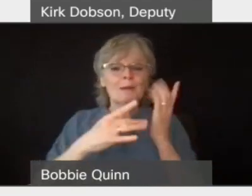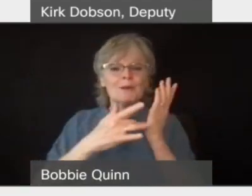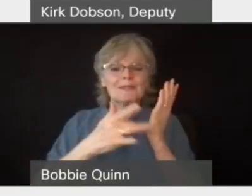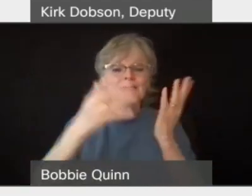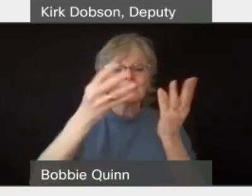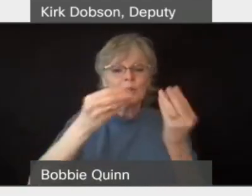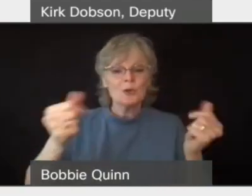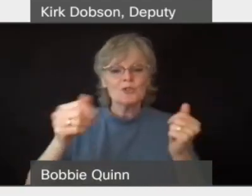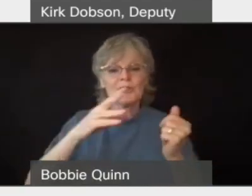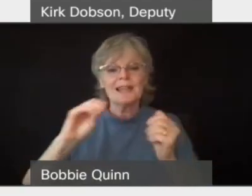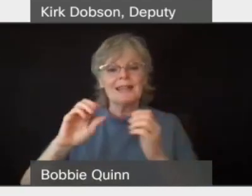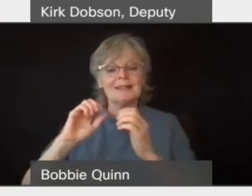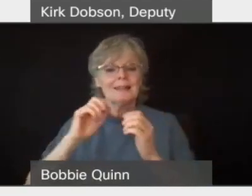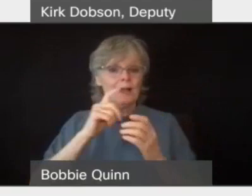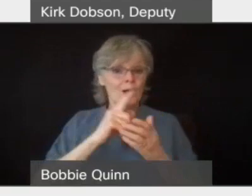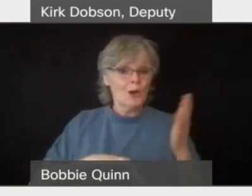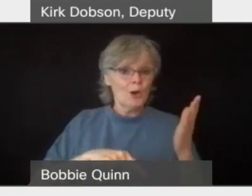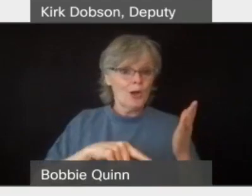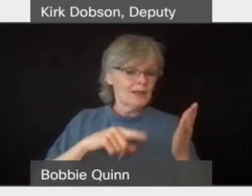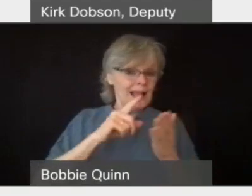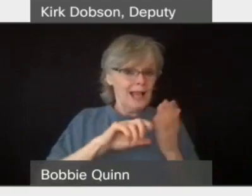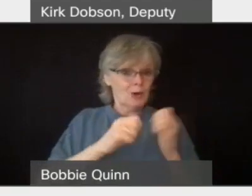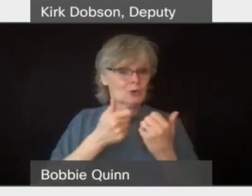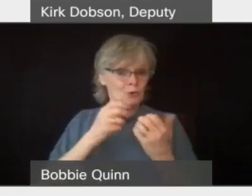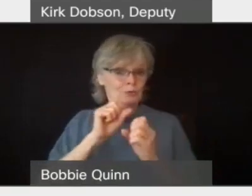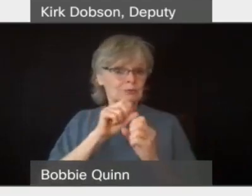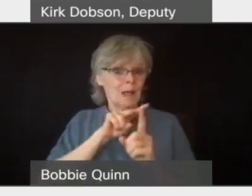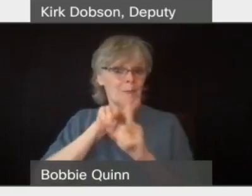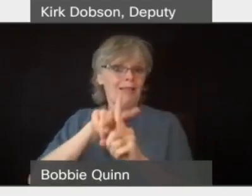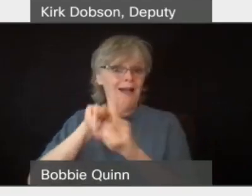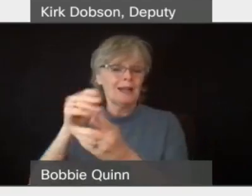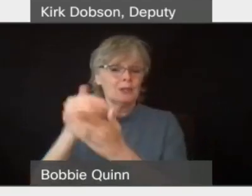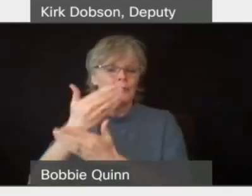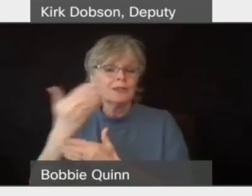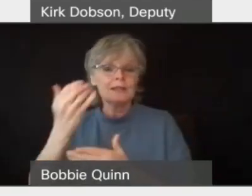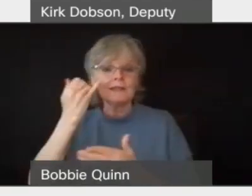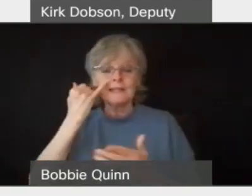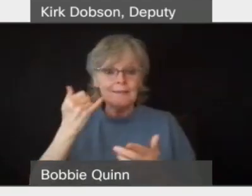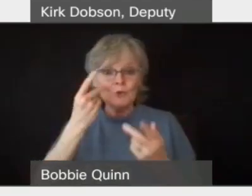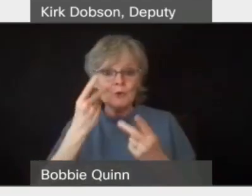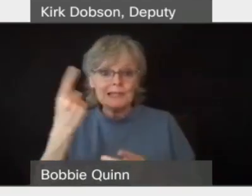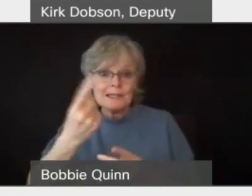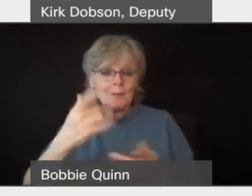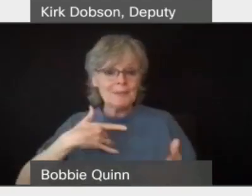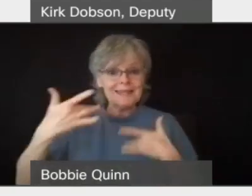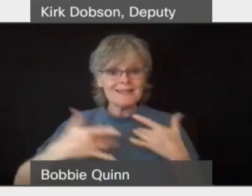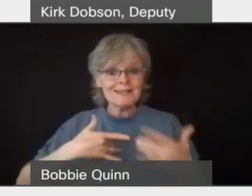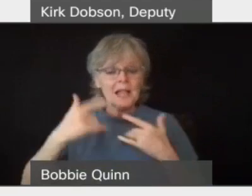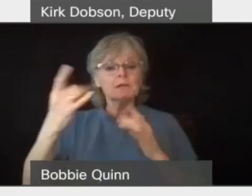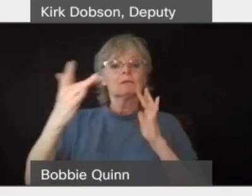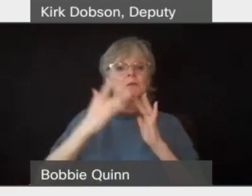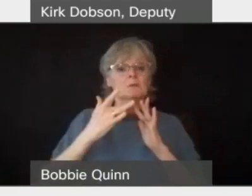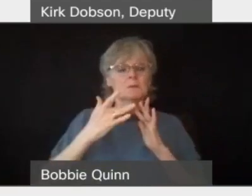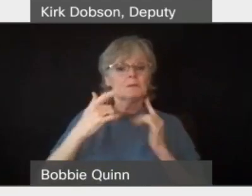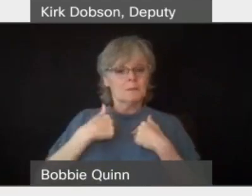how to apply some things along the way. And if you're excited about any that you see, you can always reach out to me and I can connect